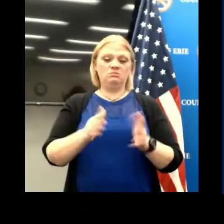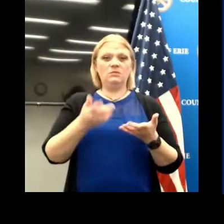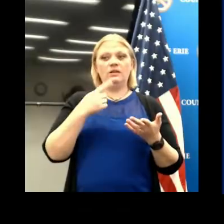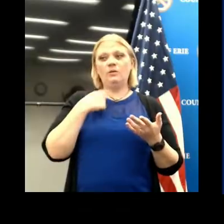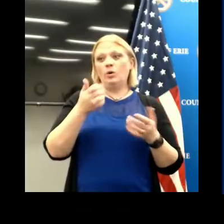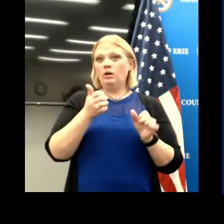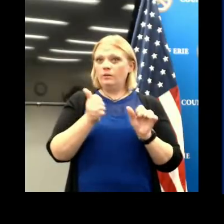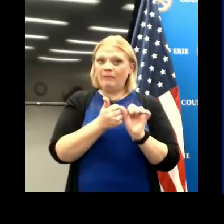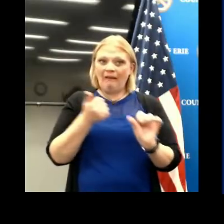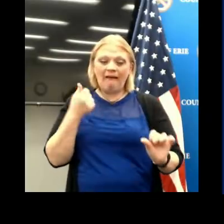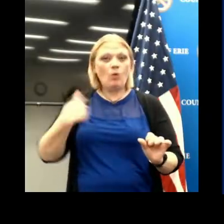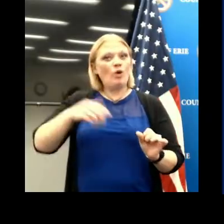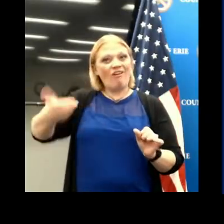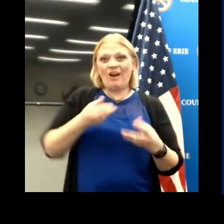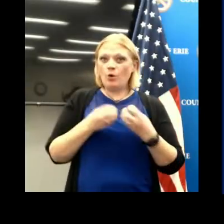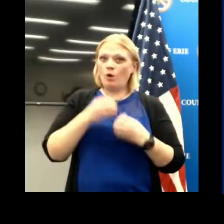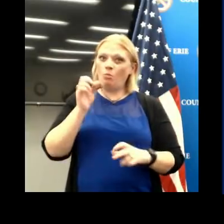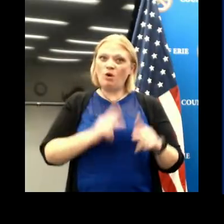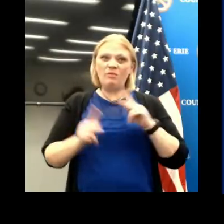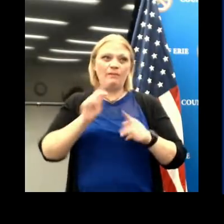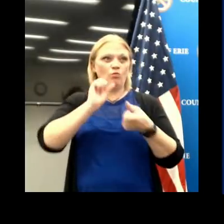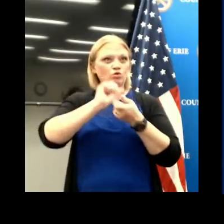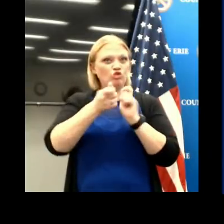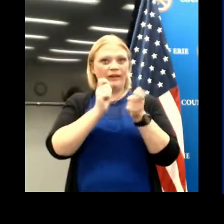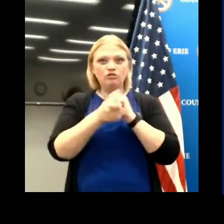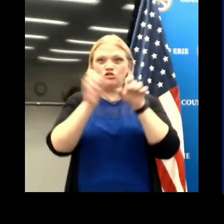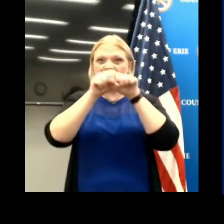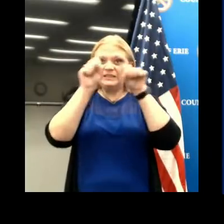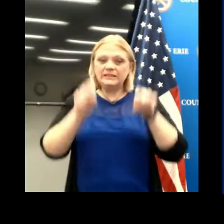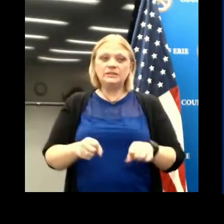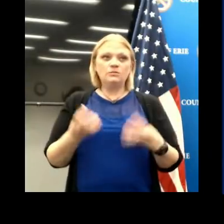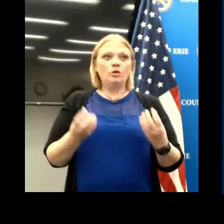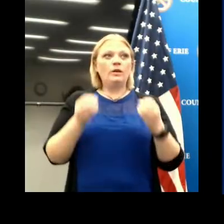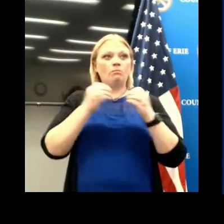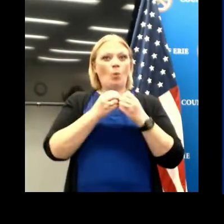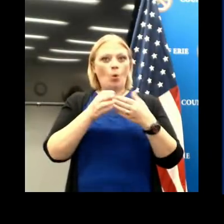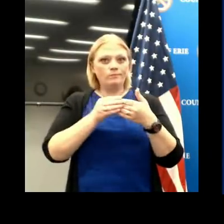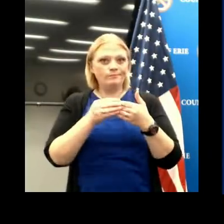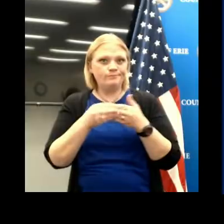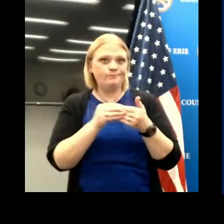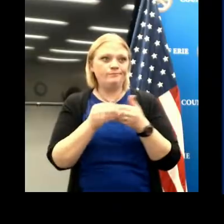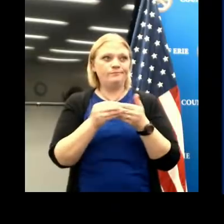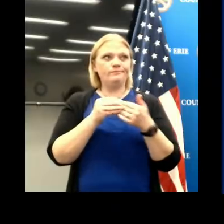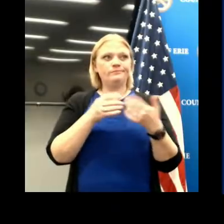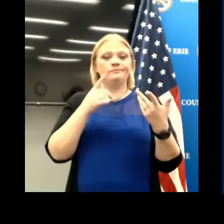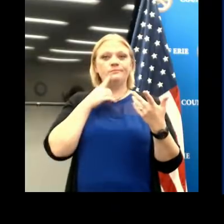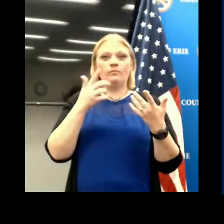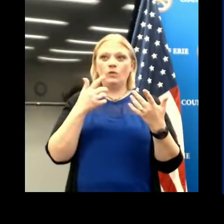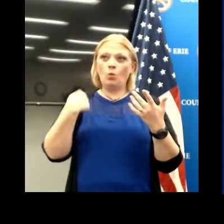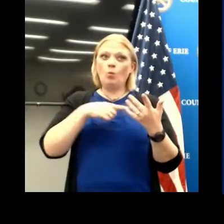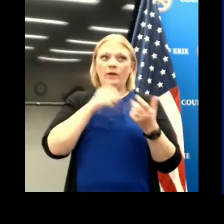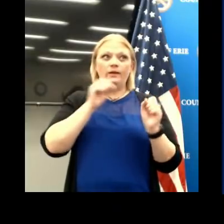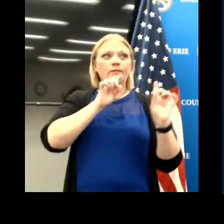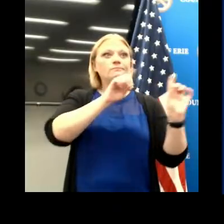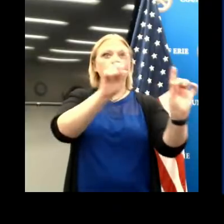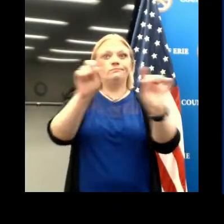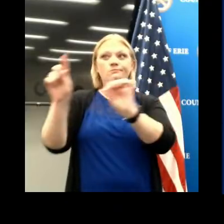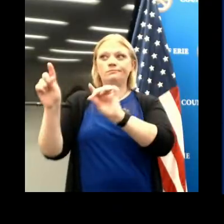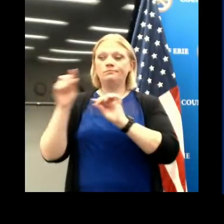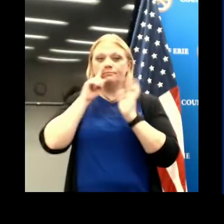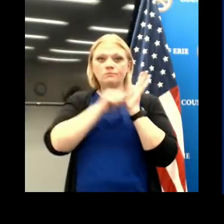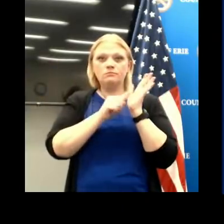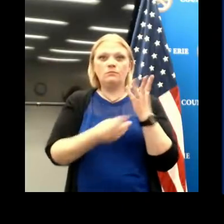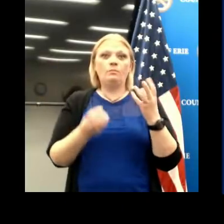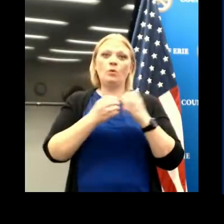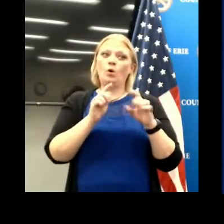people, we're working the systems, we're changing our systems to be more nimble, to be able to get out to more cases. We still,